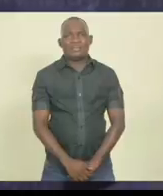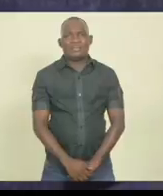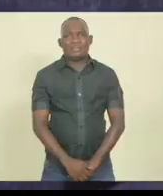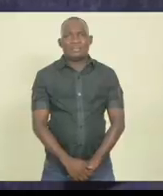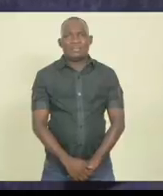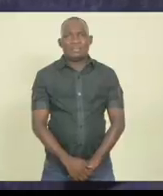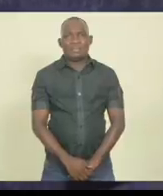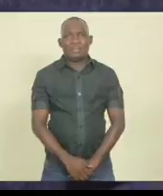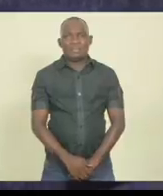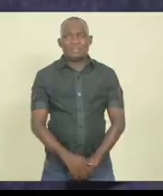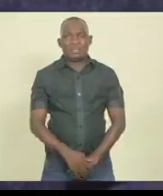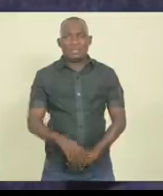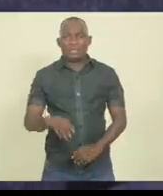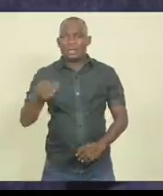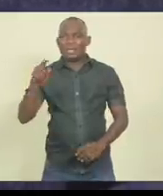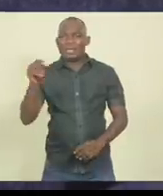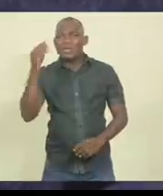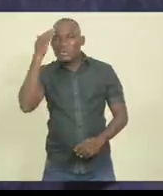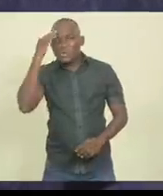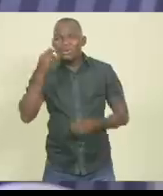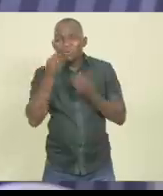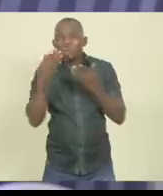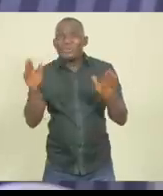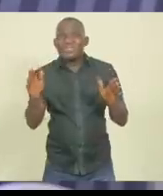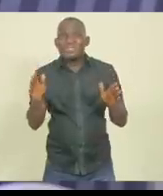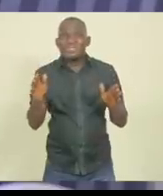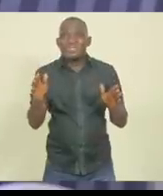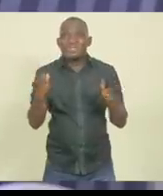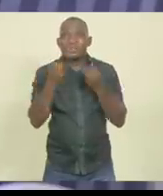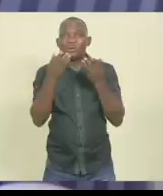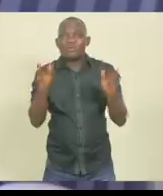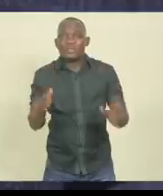Does Adai know about this? Have you told him yet?